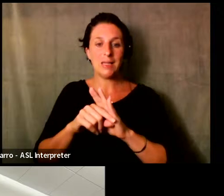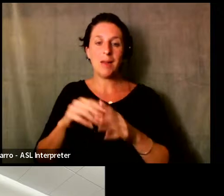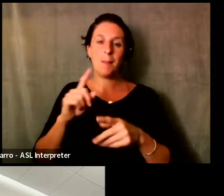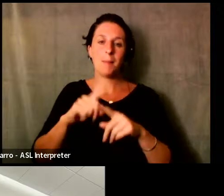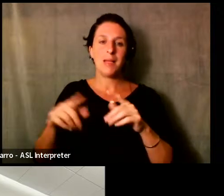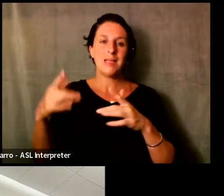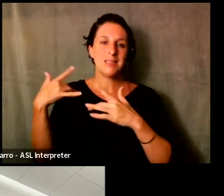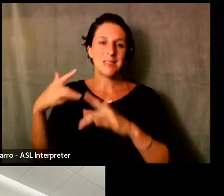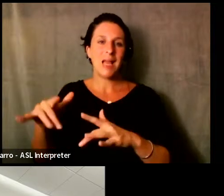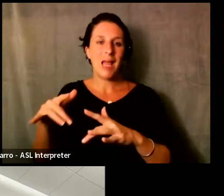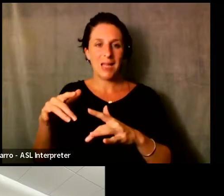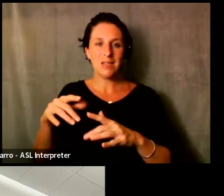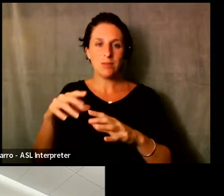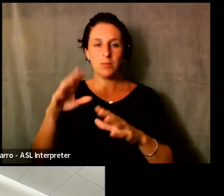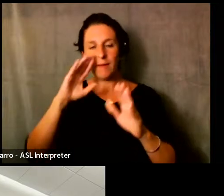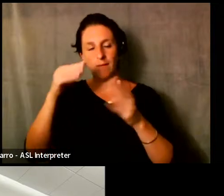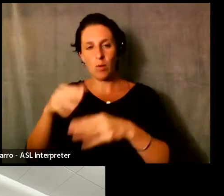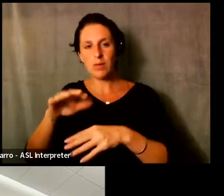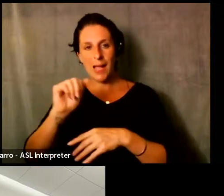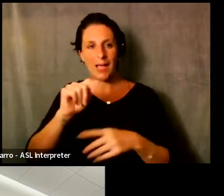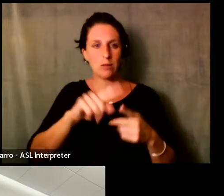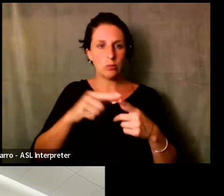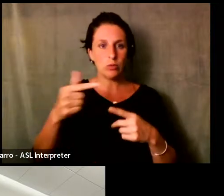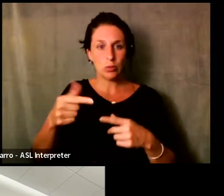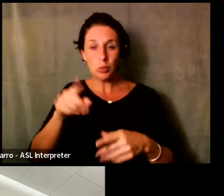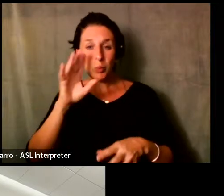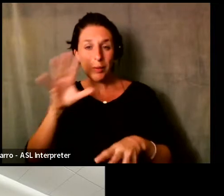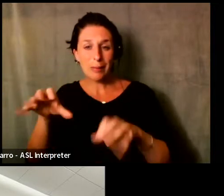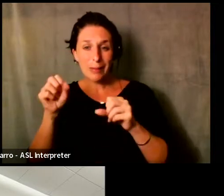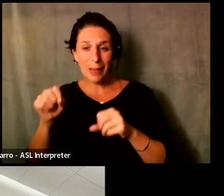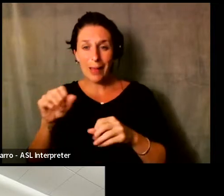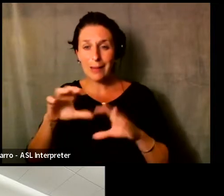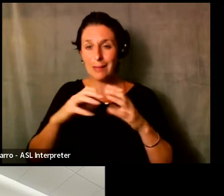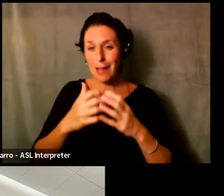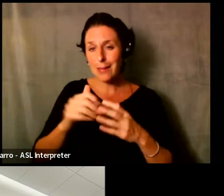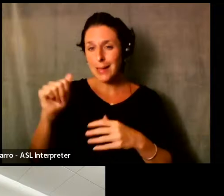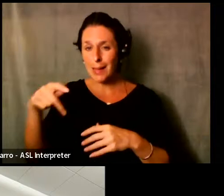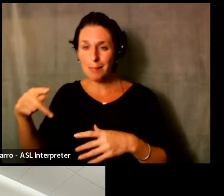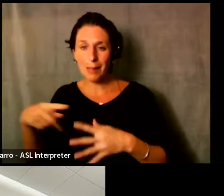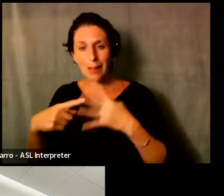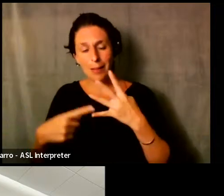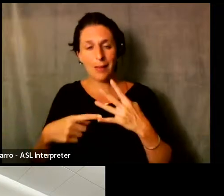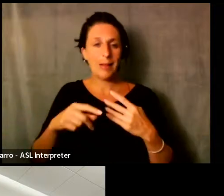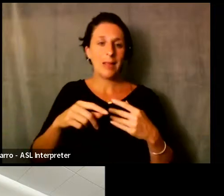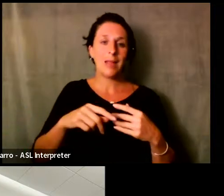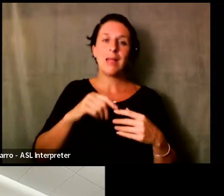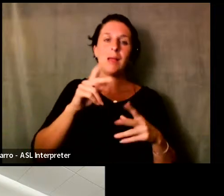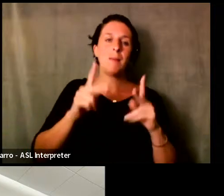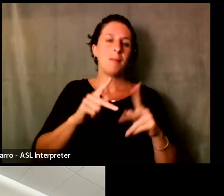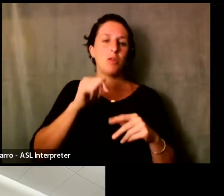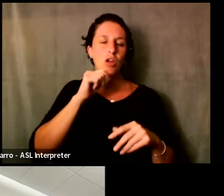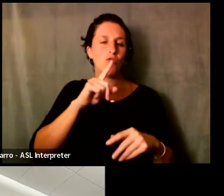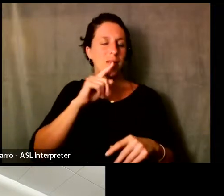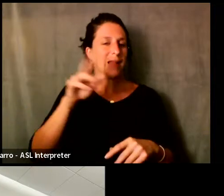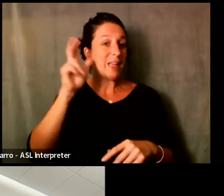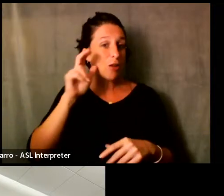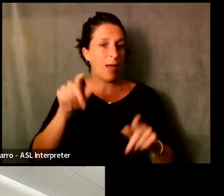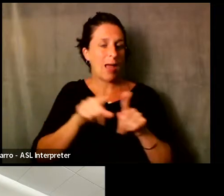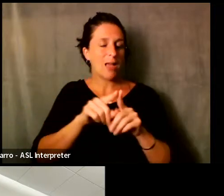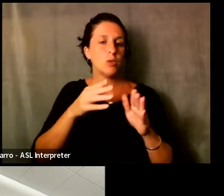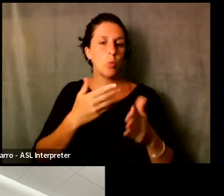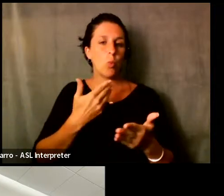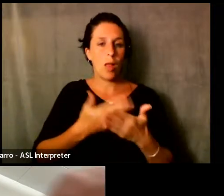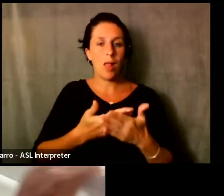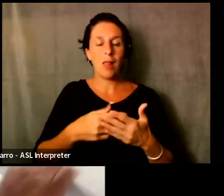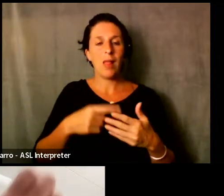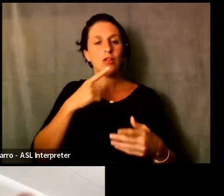A to G pathway and are you going to get the classes and the this and the APs and the this and that. So I think folks aren't hearing it as well. And we could always, it's a good